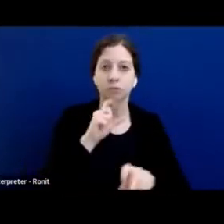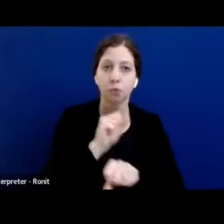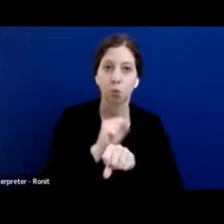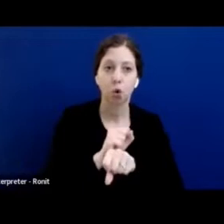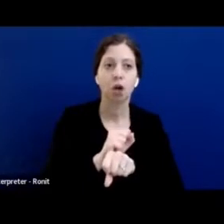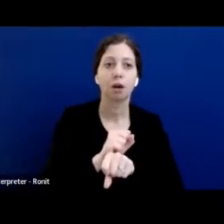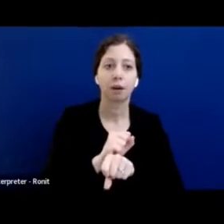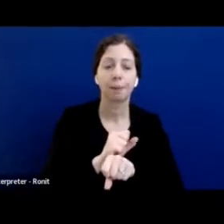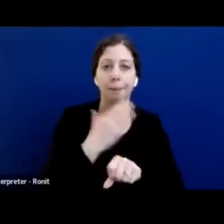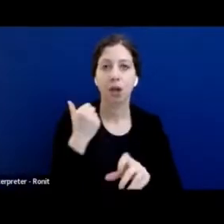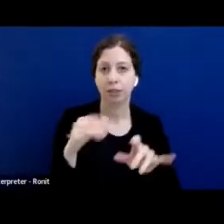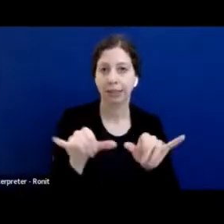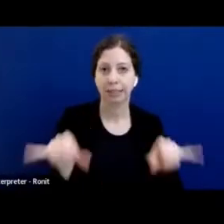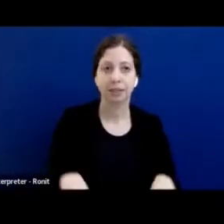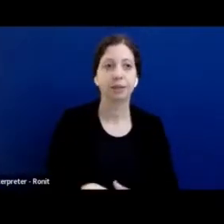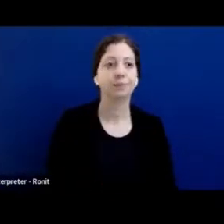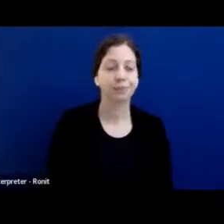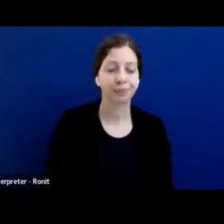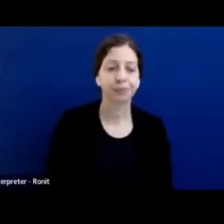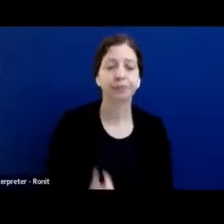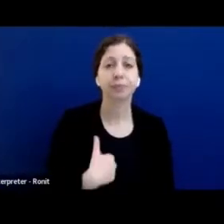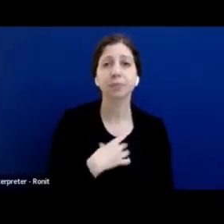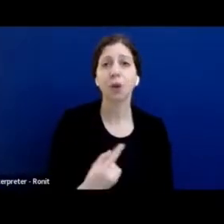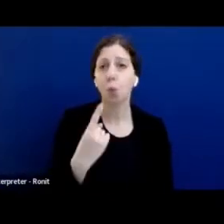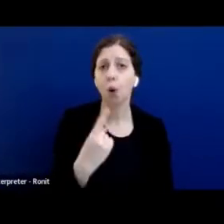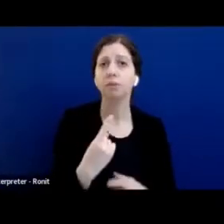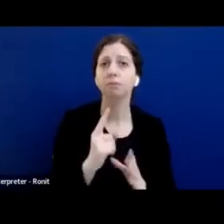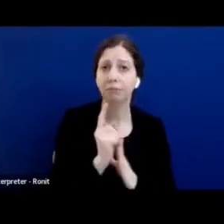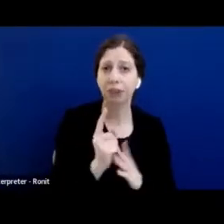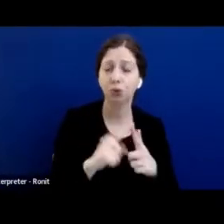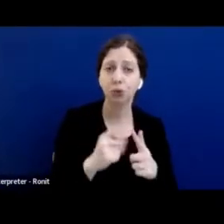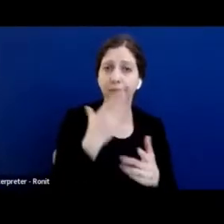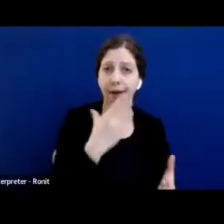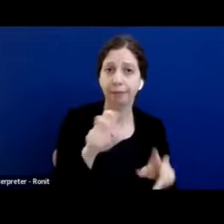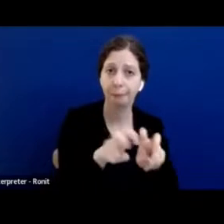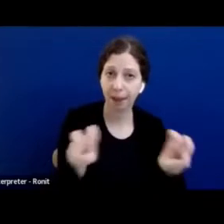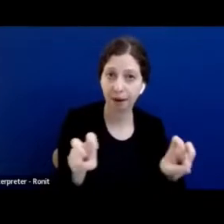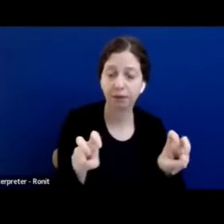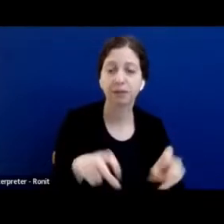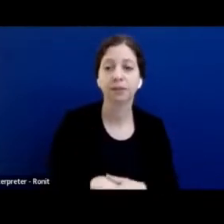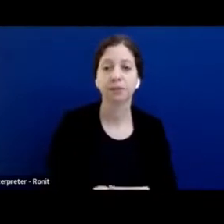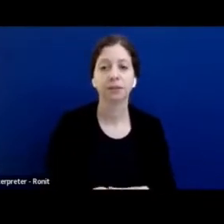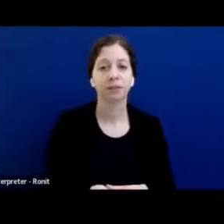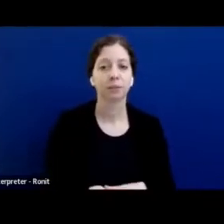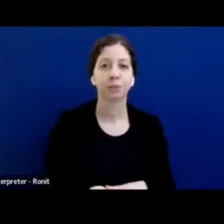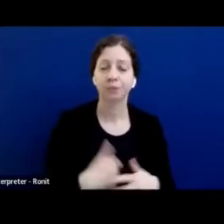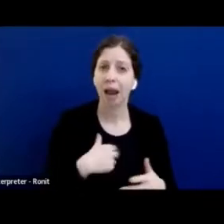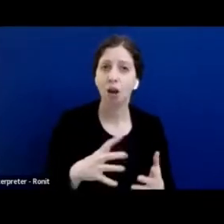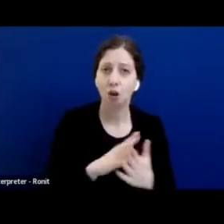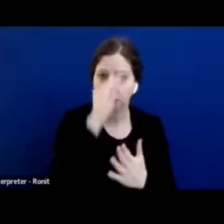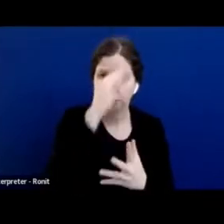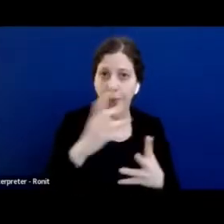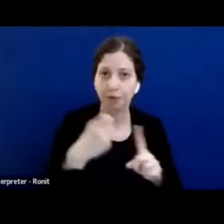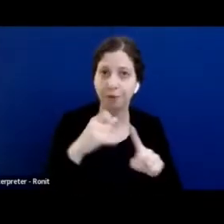together as a system. I would like to take one quick minute to thank the panel. I learned so much from